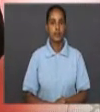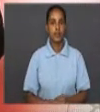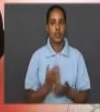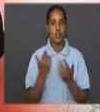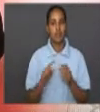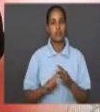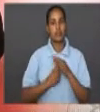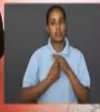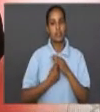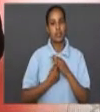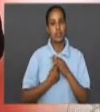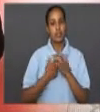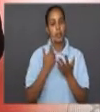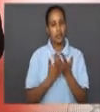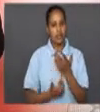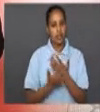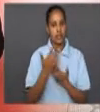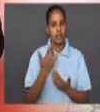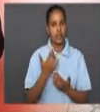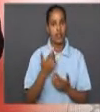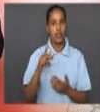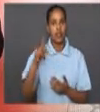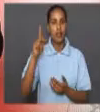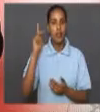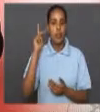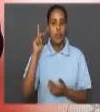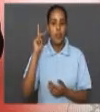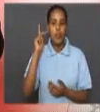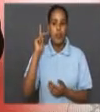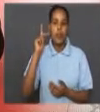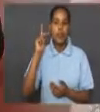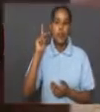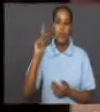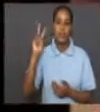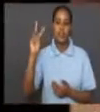Let us begin by discussing polyvinyl chloride.